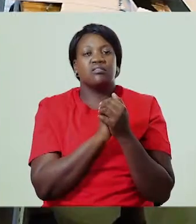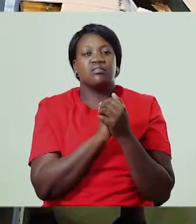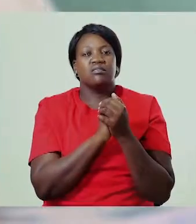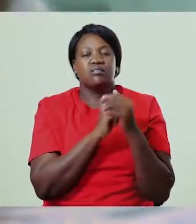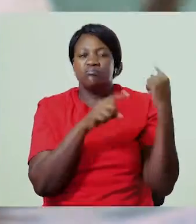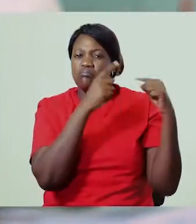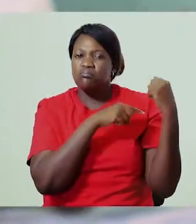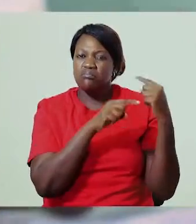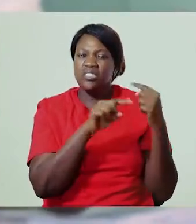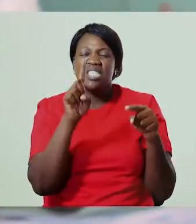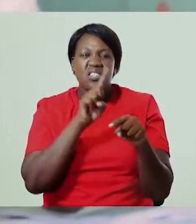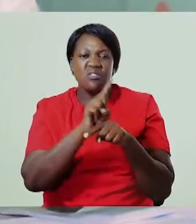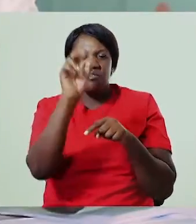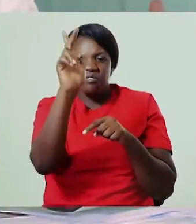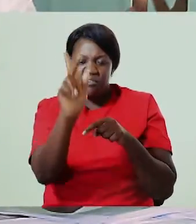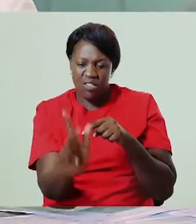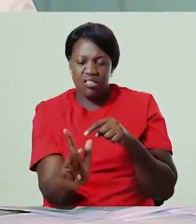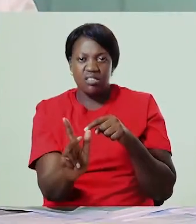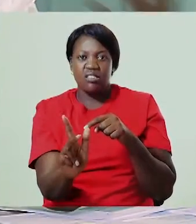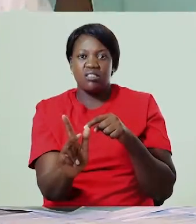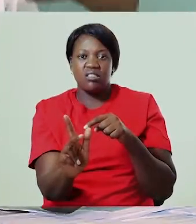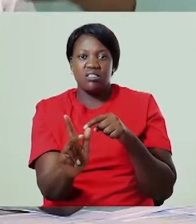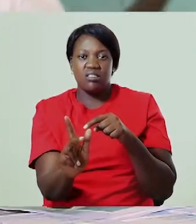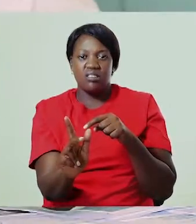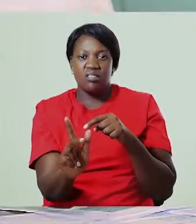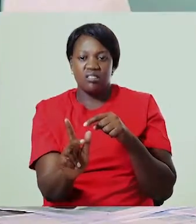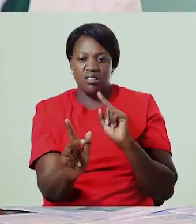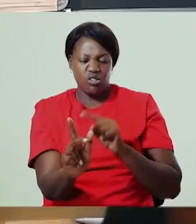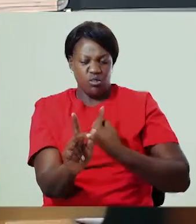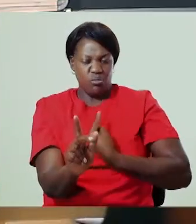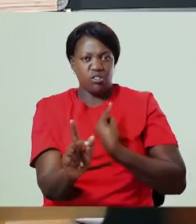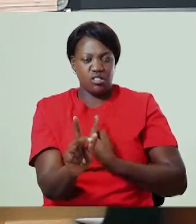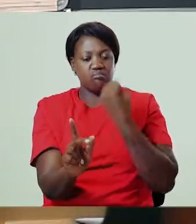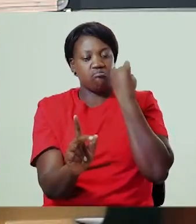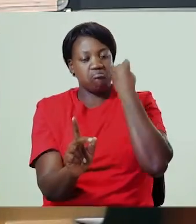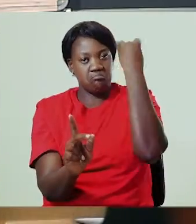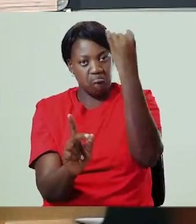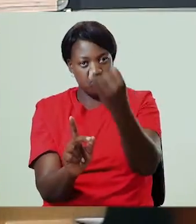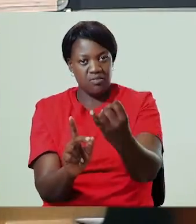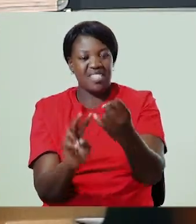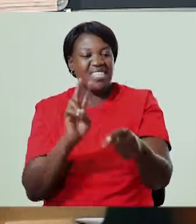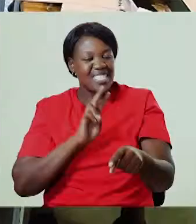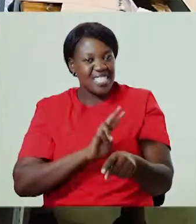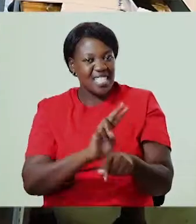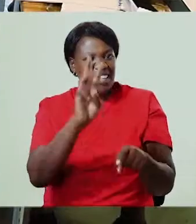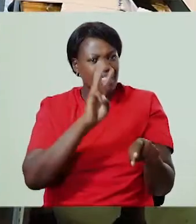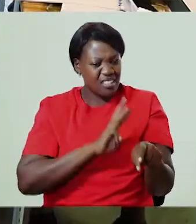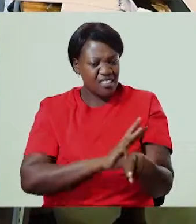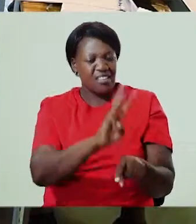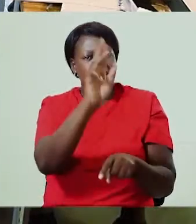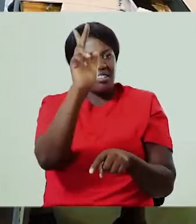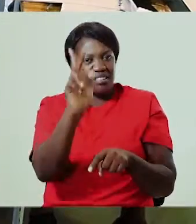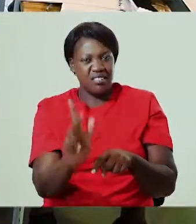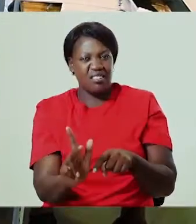Miss, first person is when you tell a story from a personal viewpoint. And second and third is when